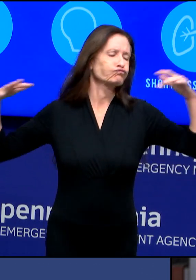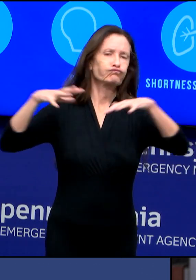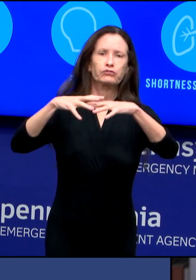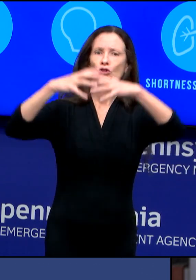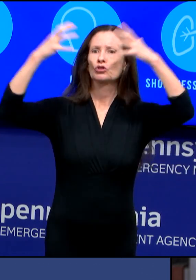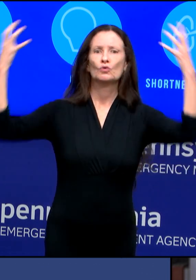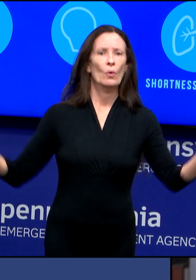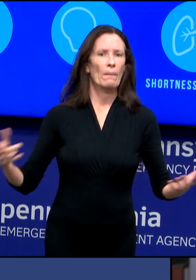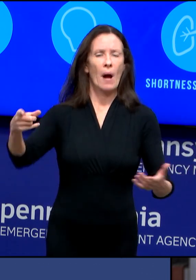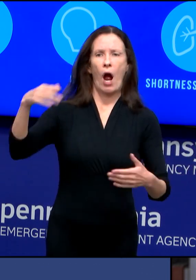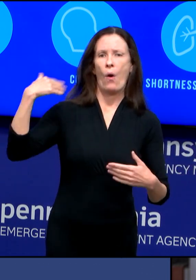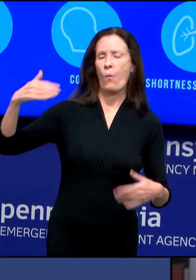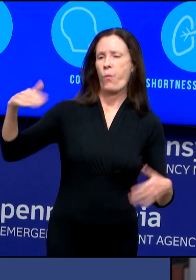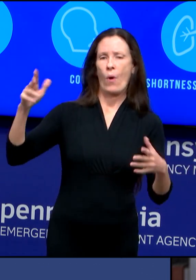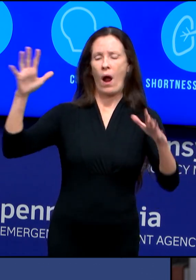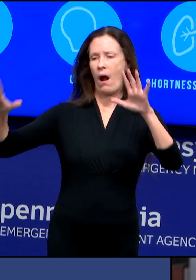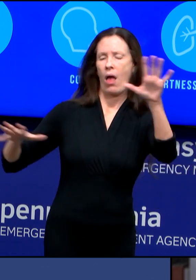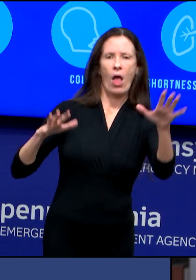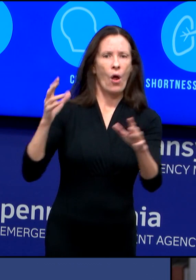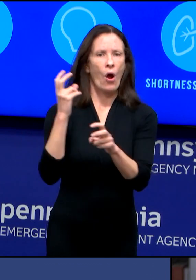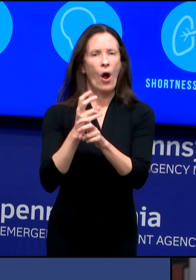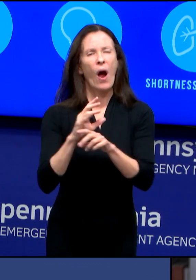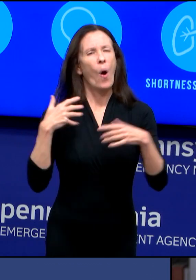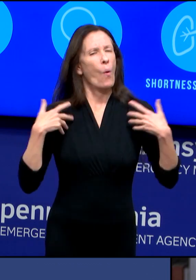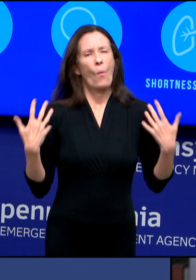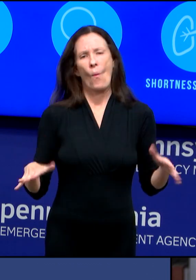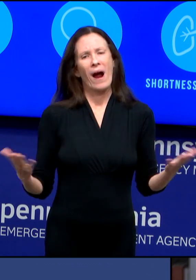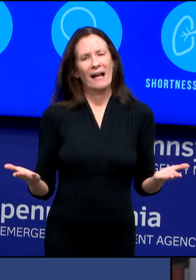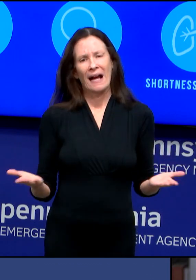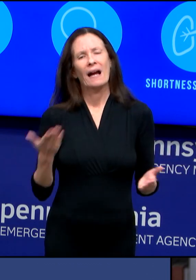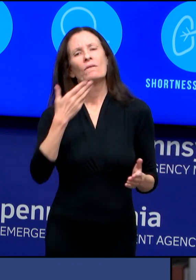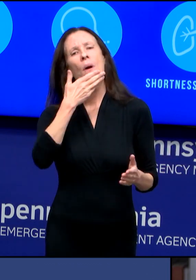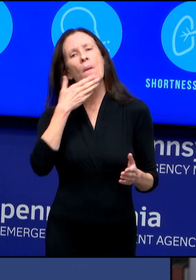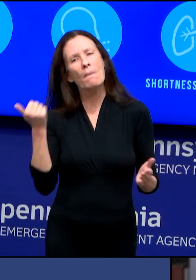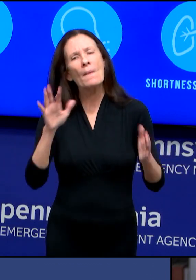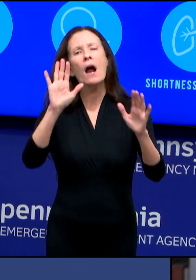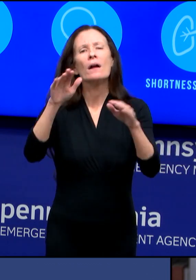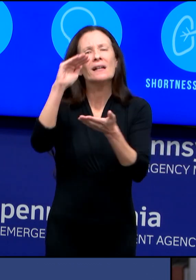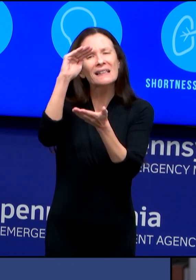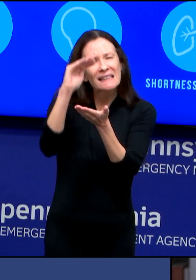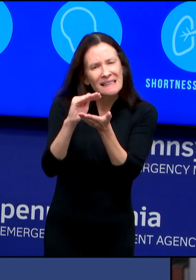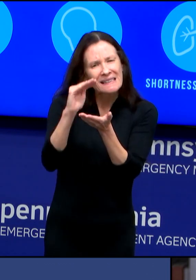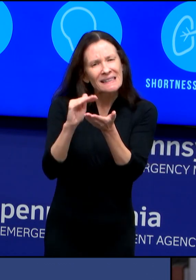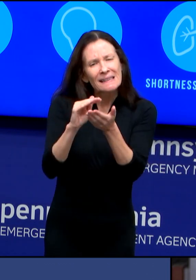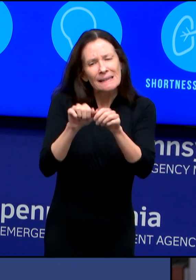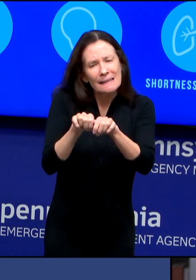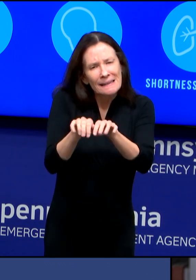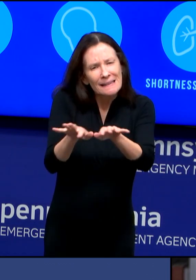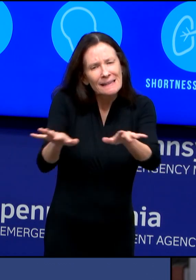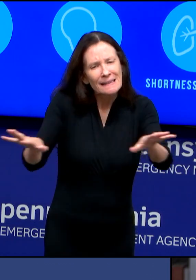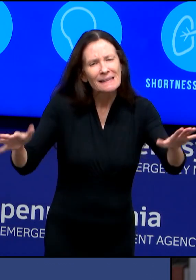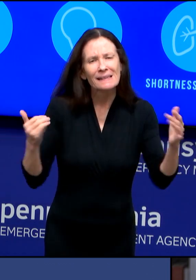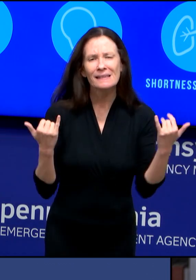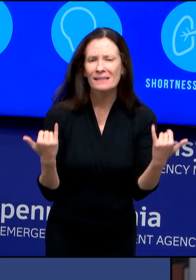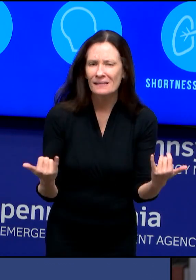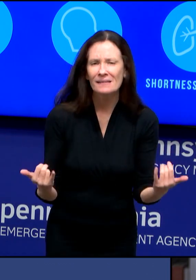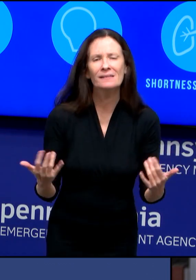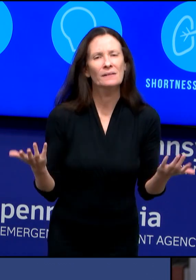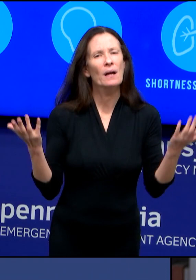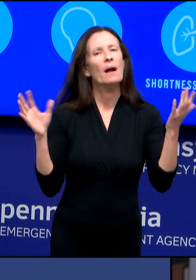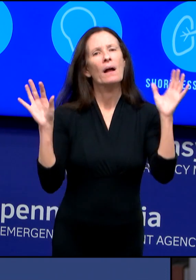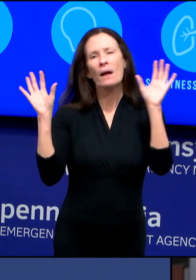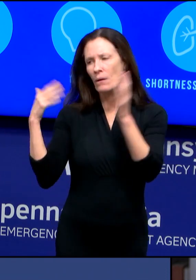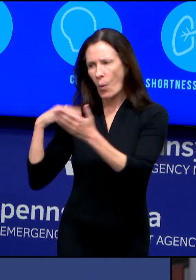it's all we have until our health system gets the stock of protective equipment like beds, ventilators, and other things our system